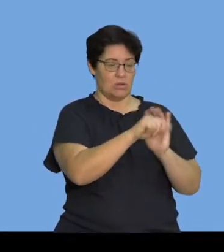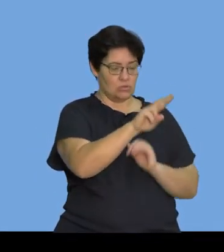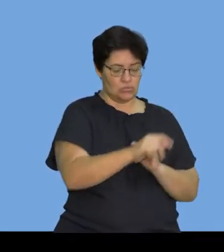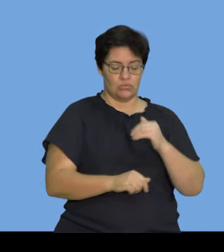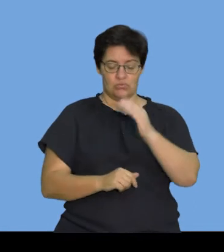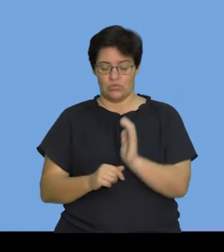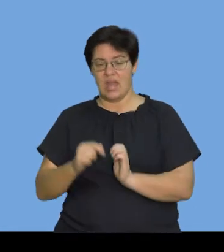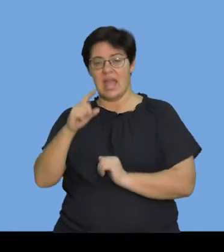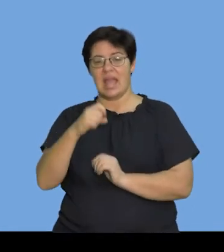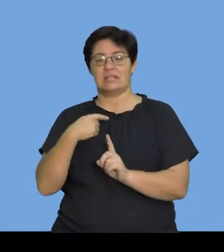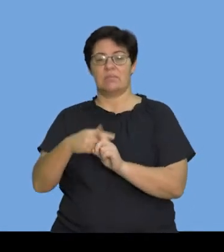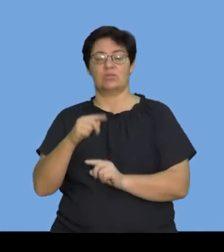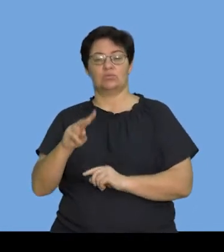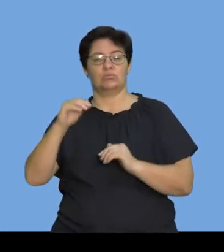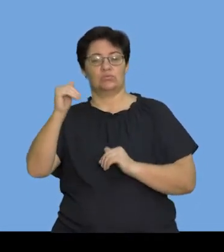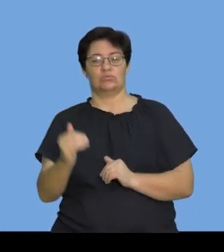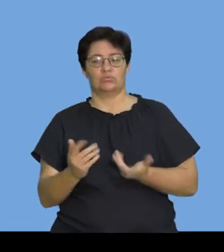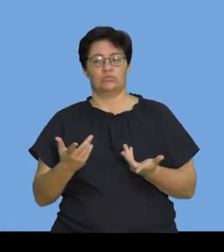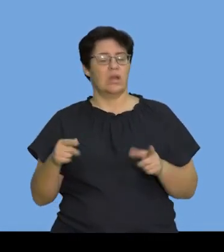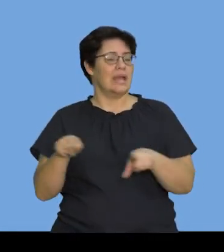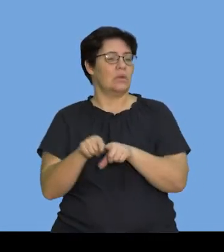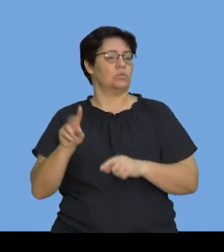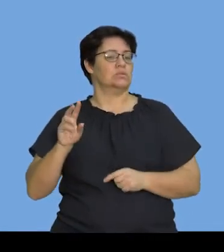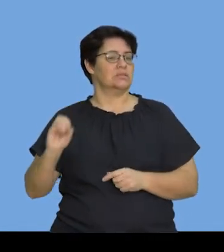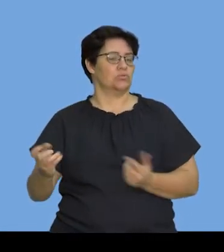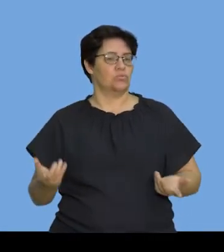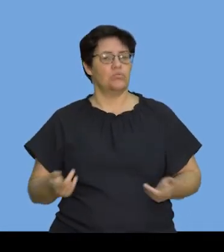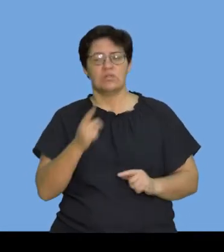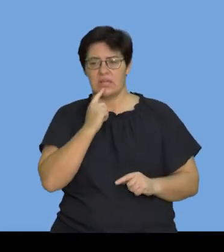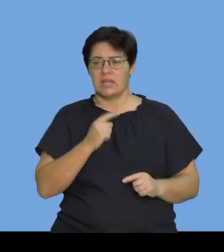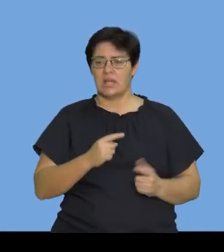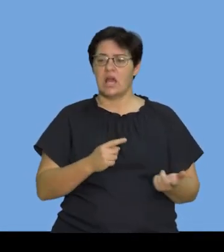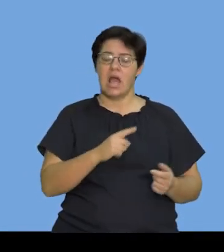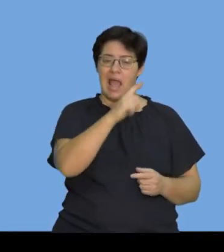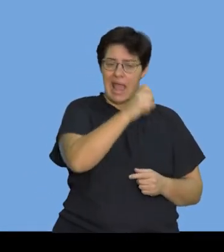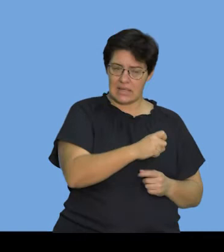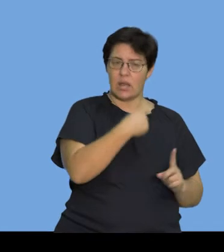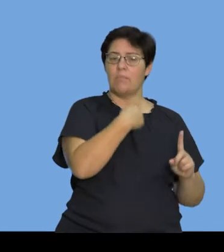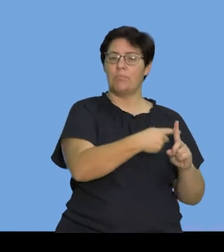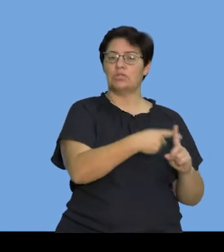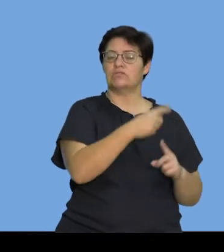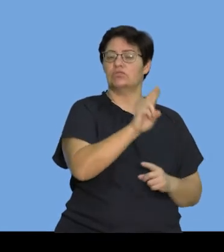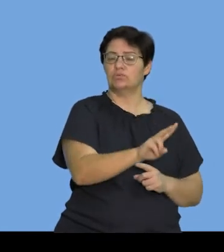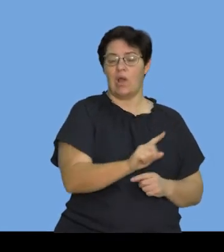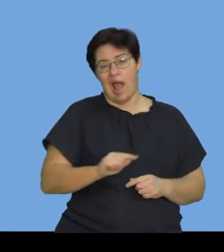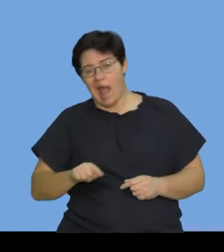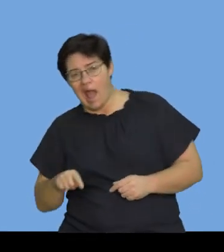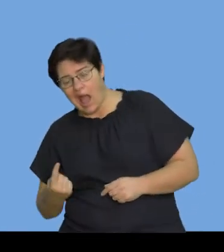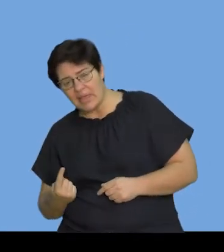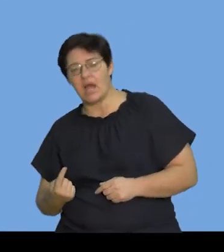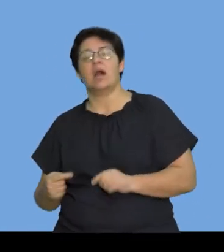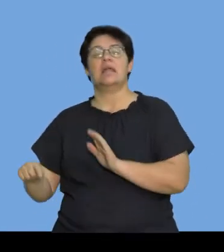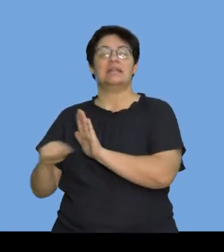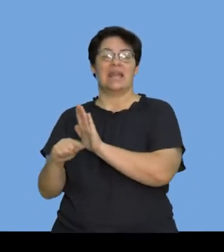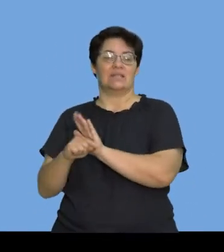2 equal to 0. Then you can see one x will be a positive 2, the other x will be